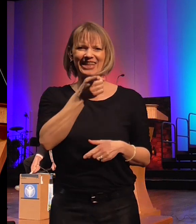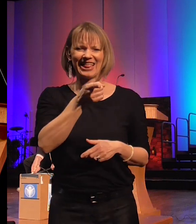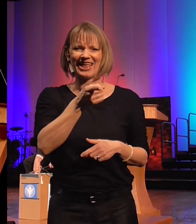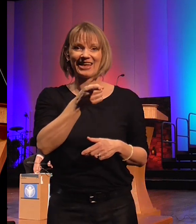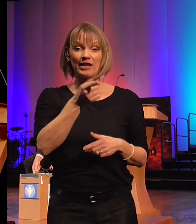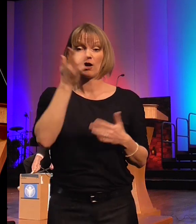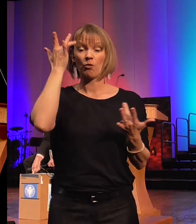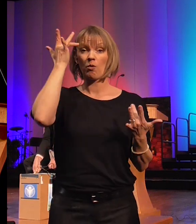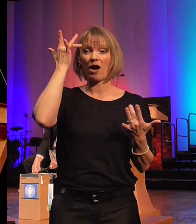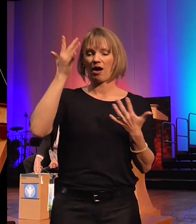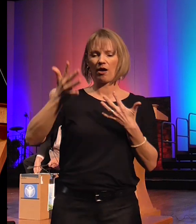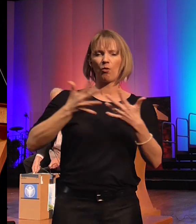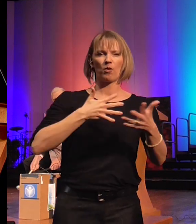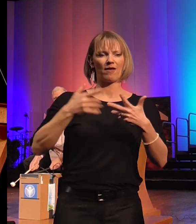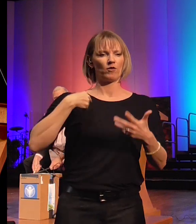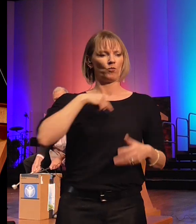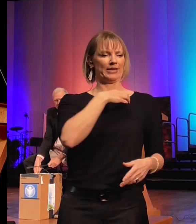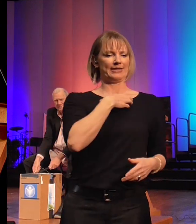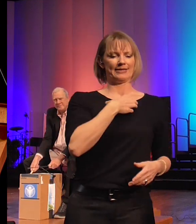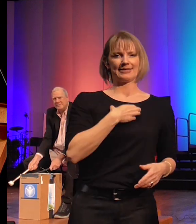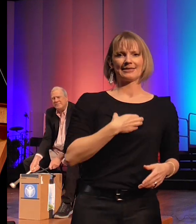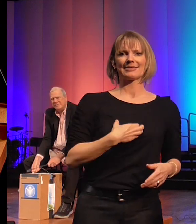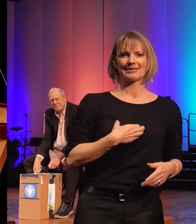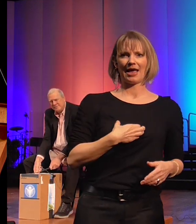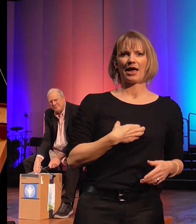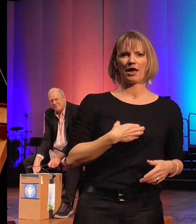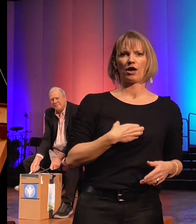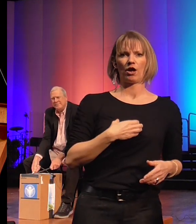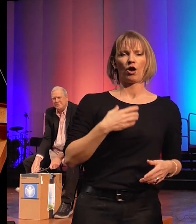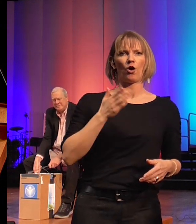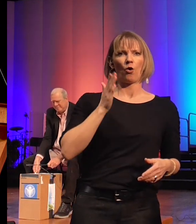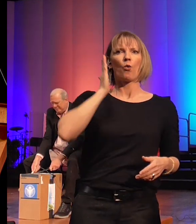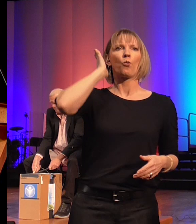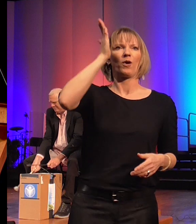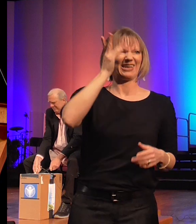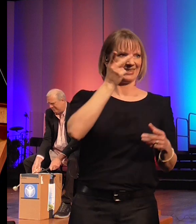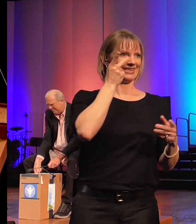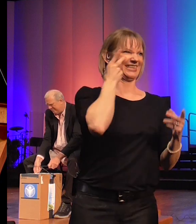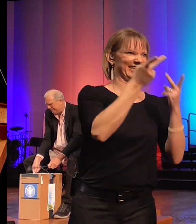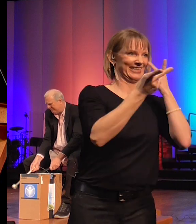whatever we desire, we will see it.